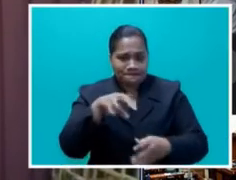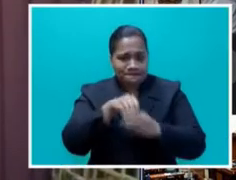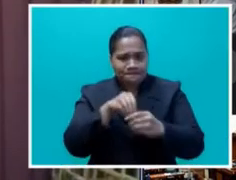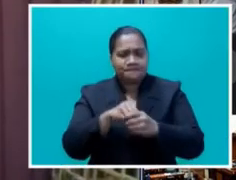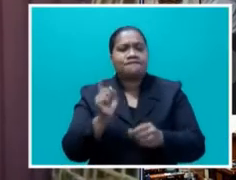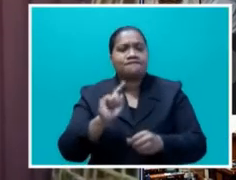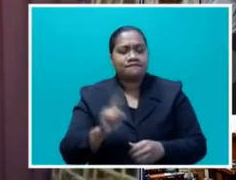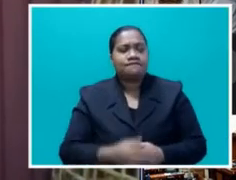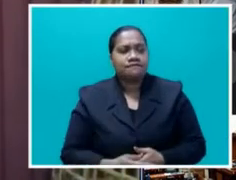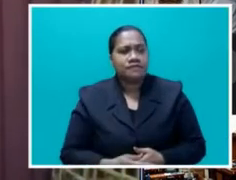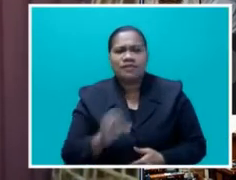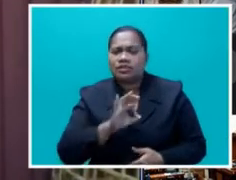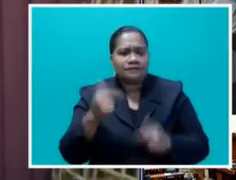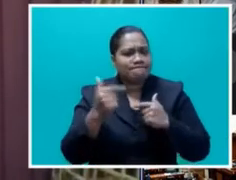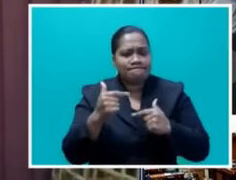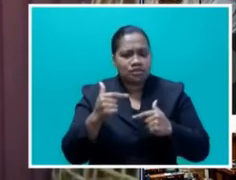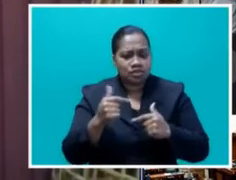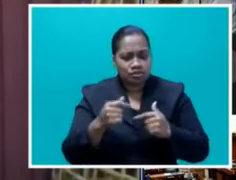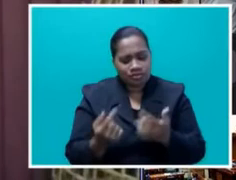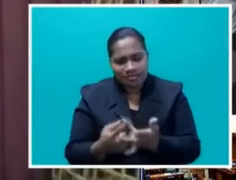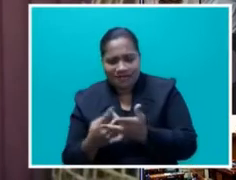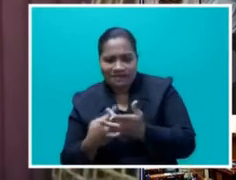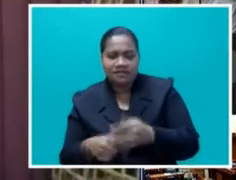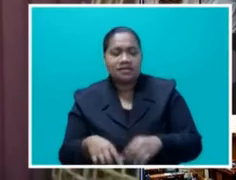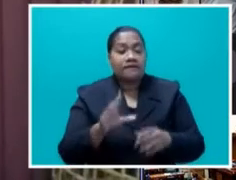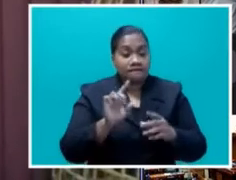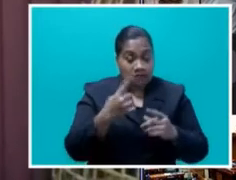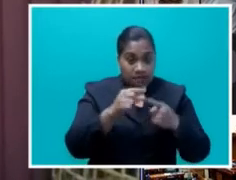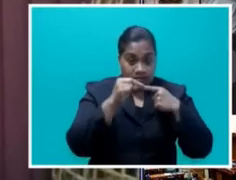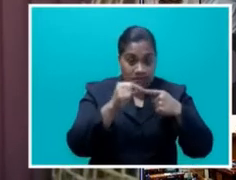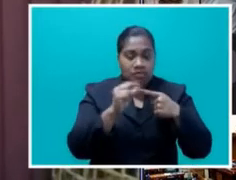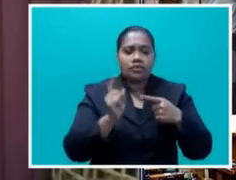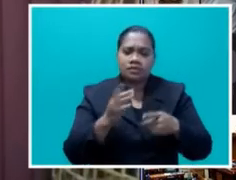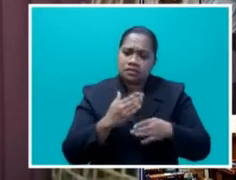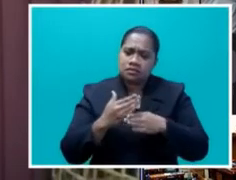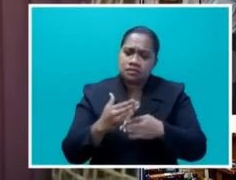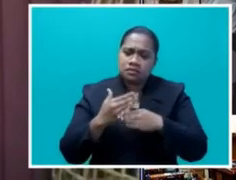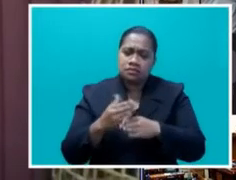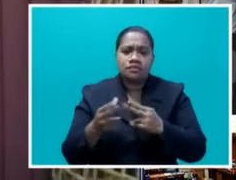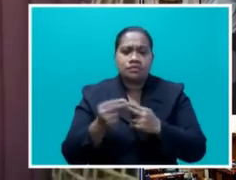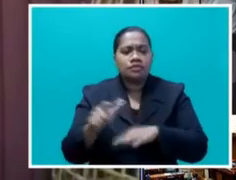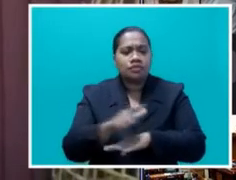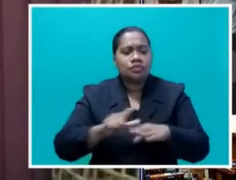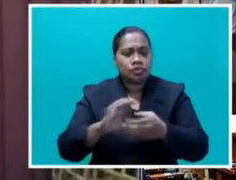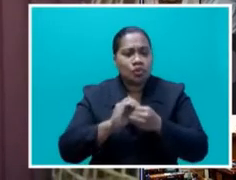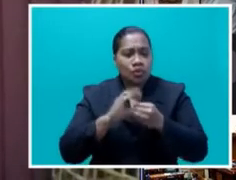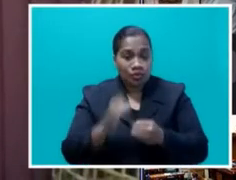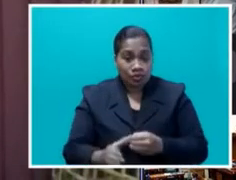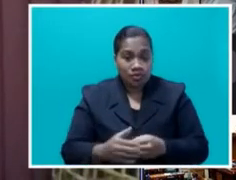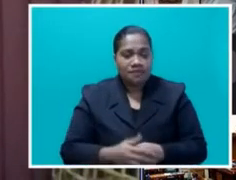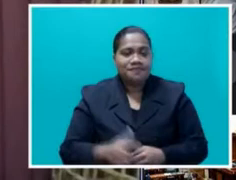includes but not limited to the following. Firstly, engagement with landowners and scoping for land and